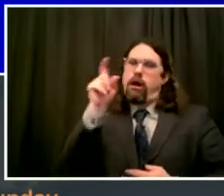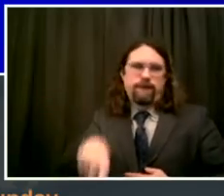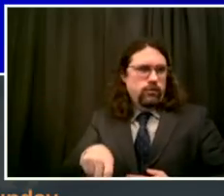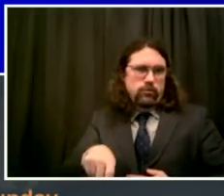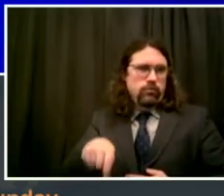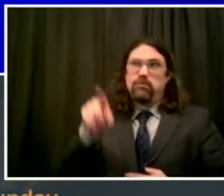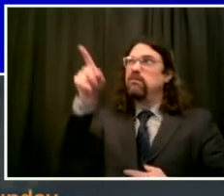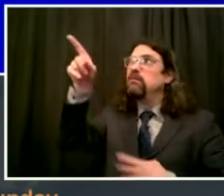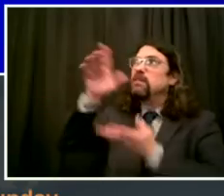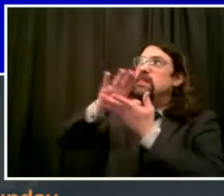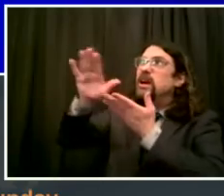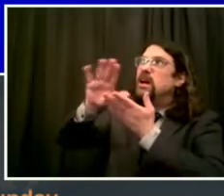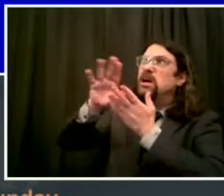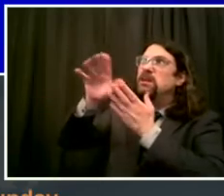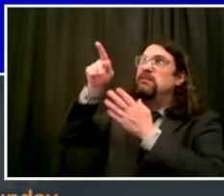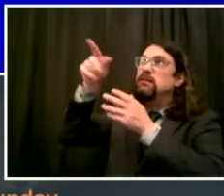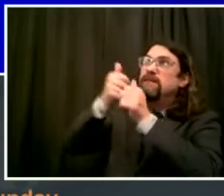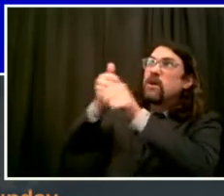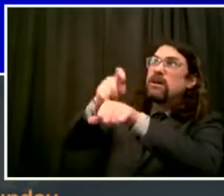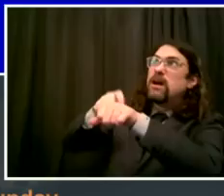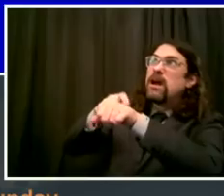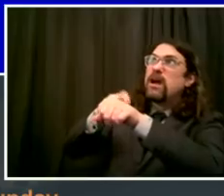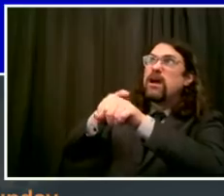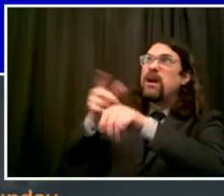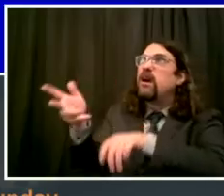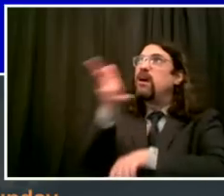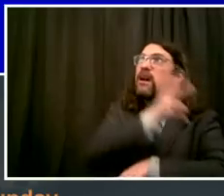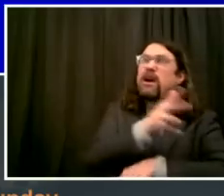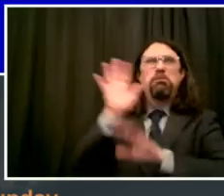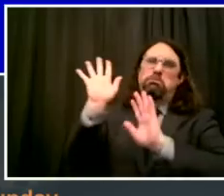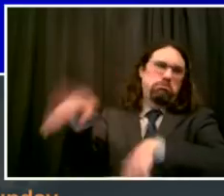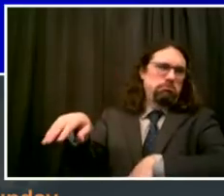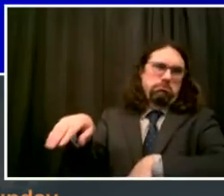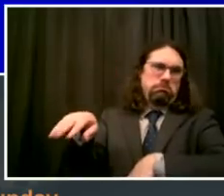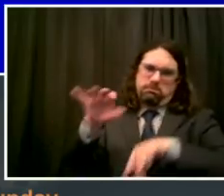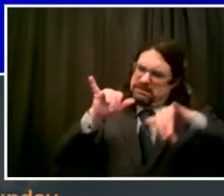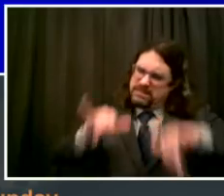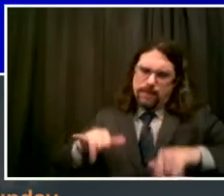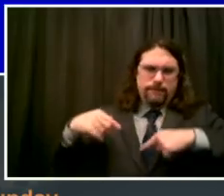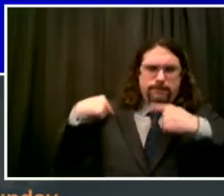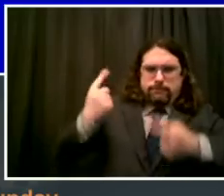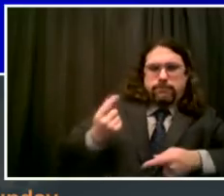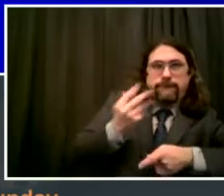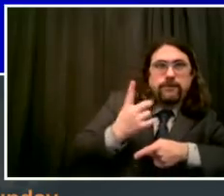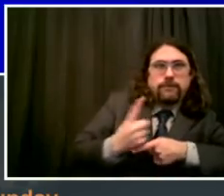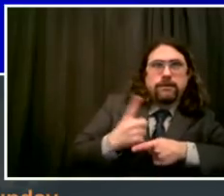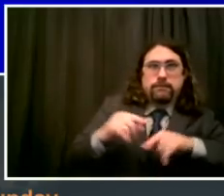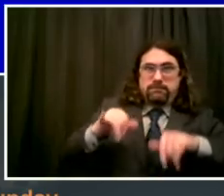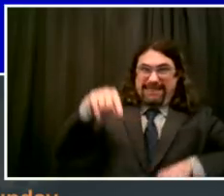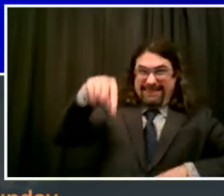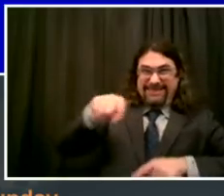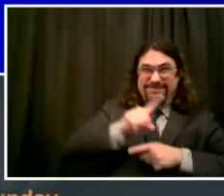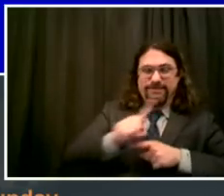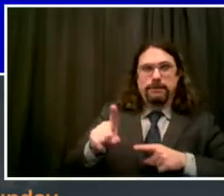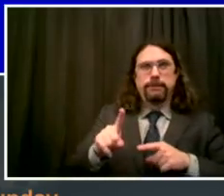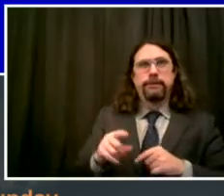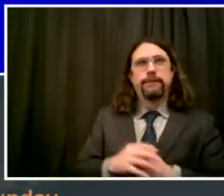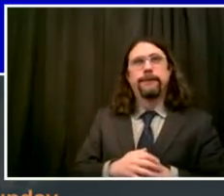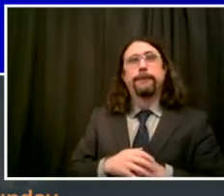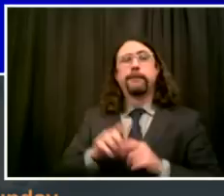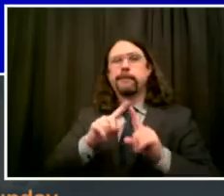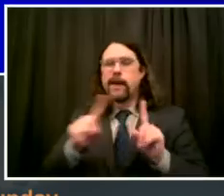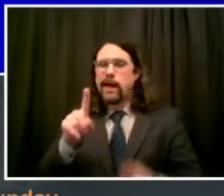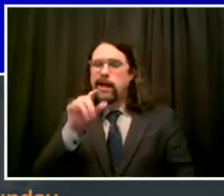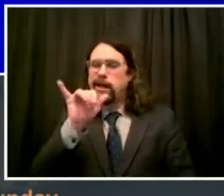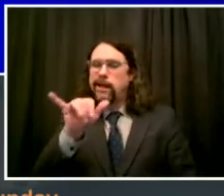So this suspension has helped people, made lives a little easier, helped people stay inside. We'll keep it going through Sunday, May